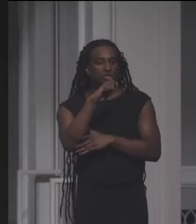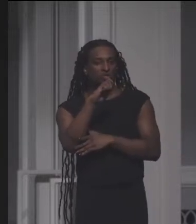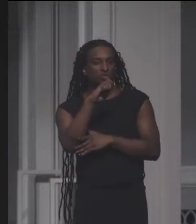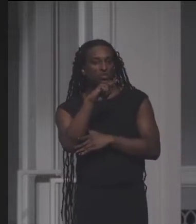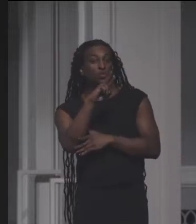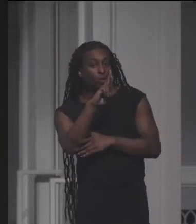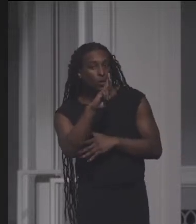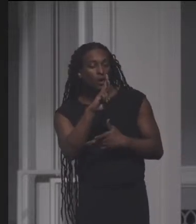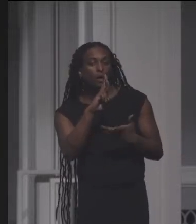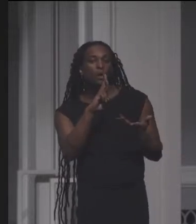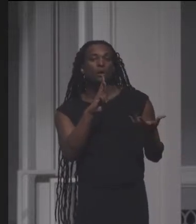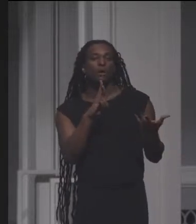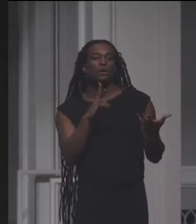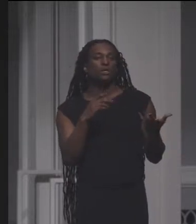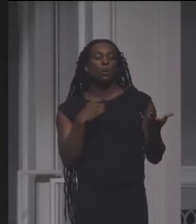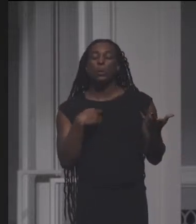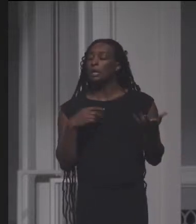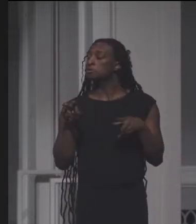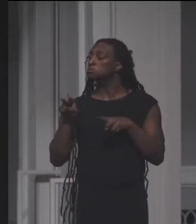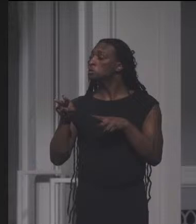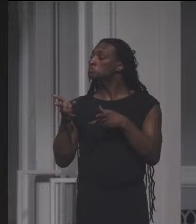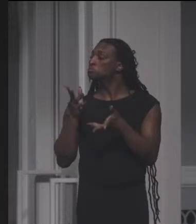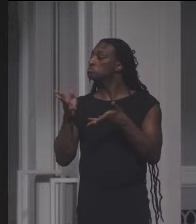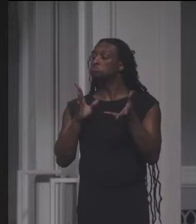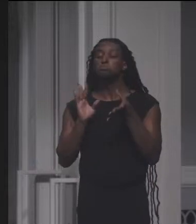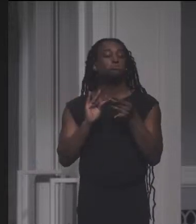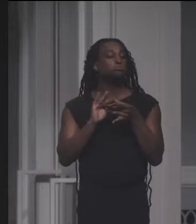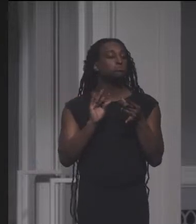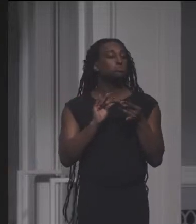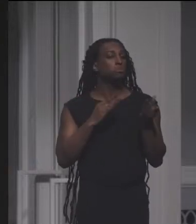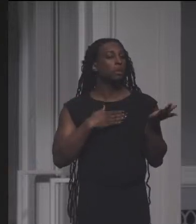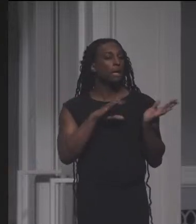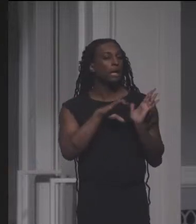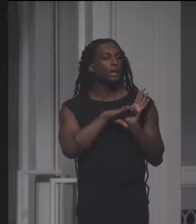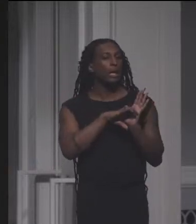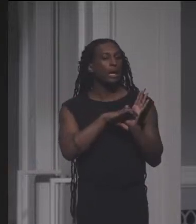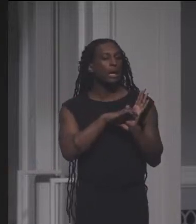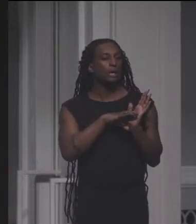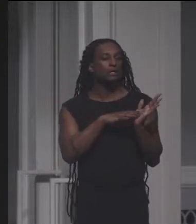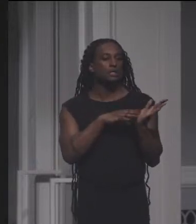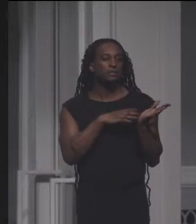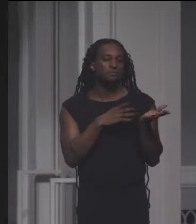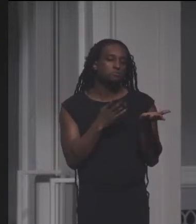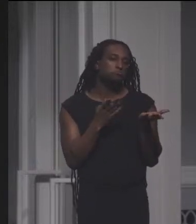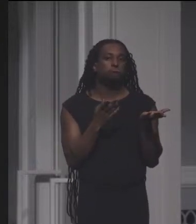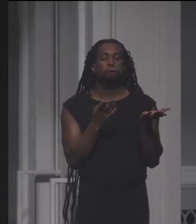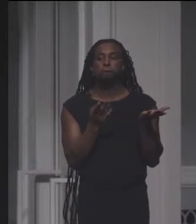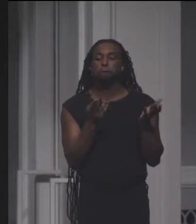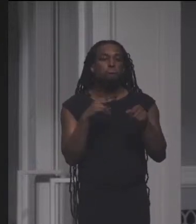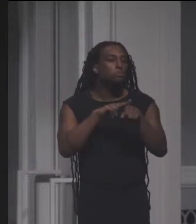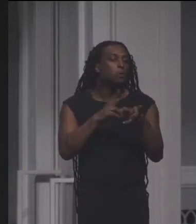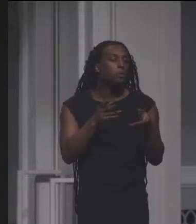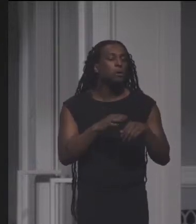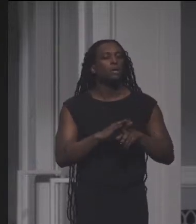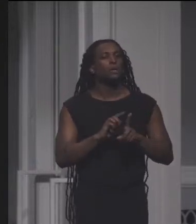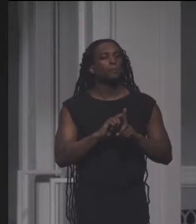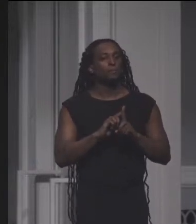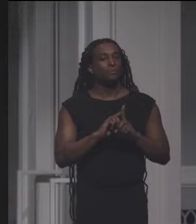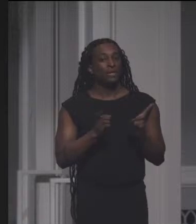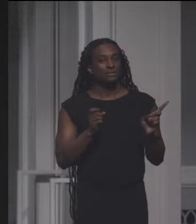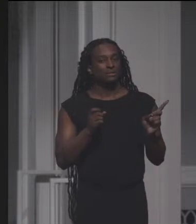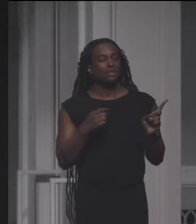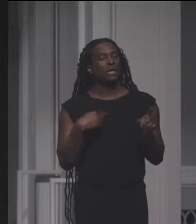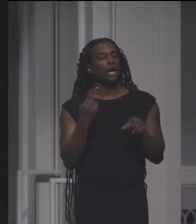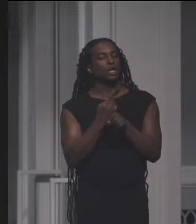treat my characters, as people. But I do use a very